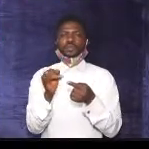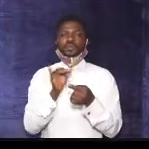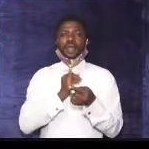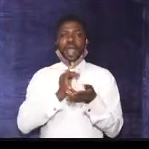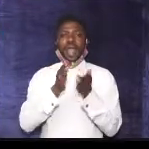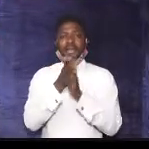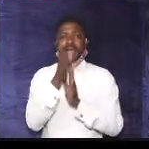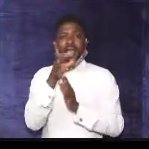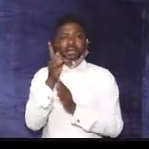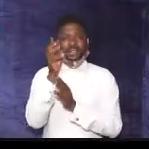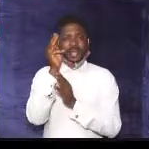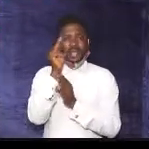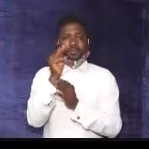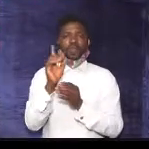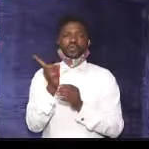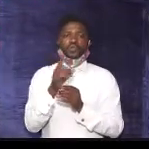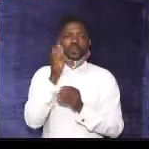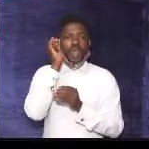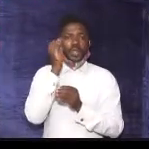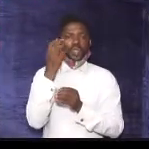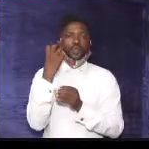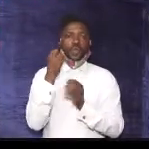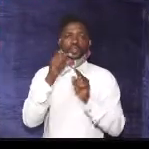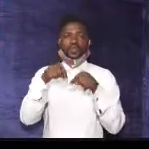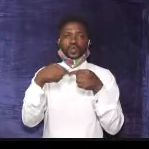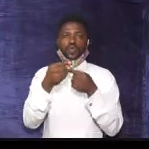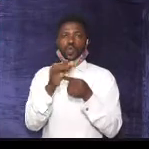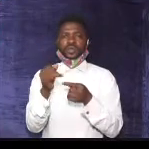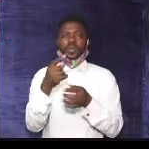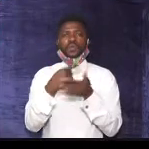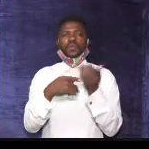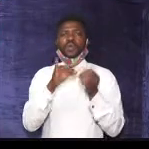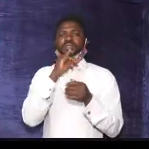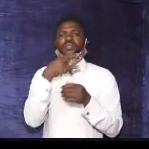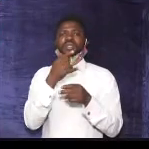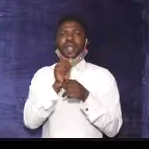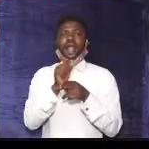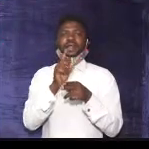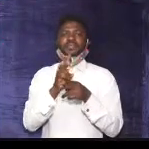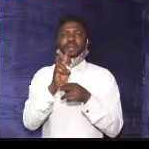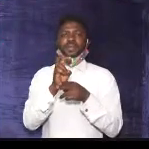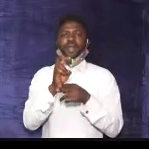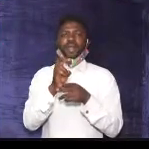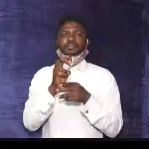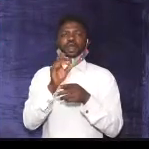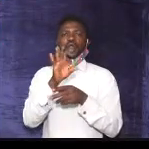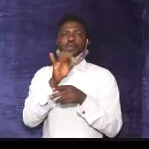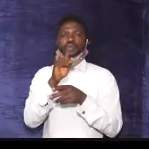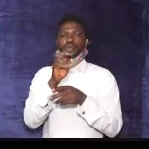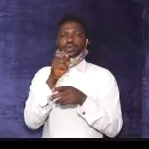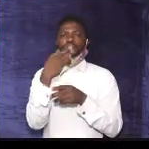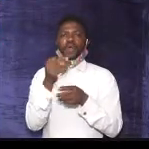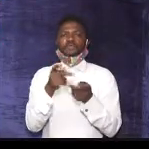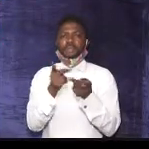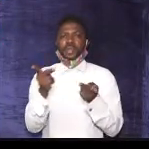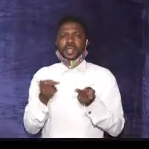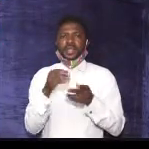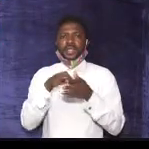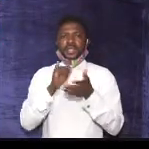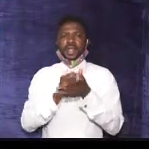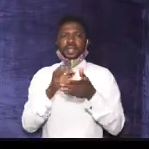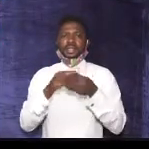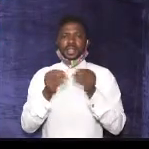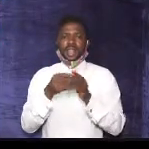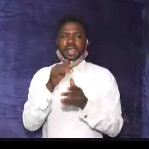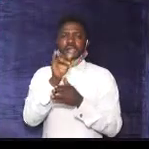going. I asked him where he was going. What is the adverbial clause of place in that sentence?